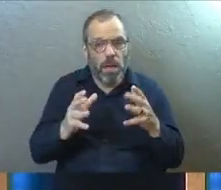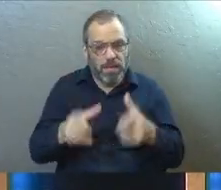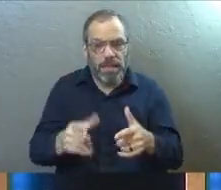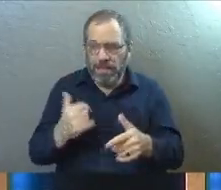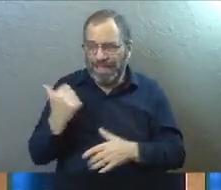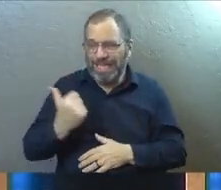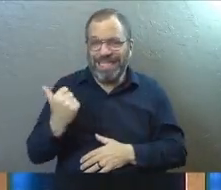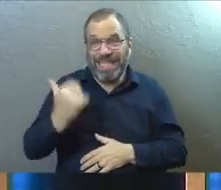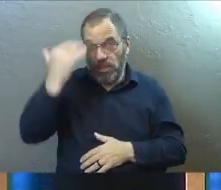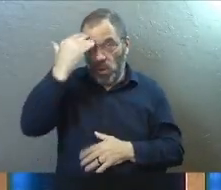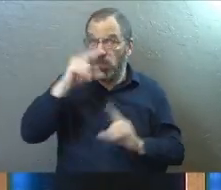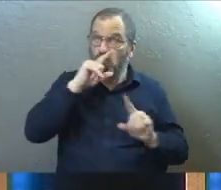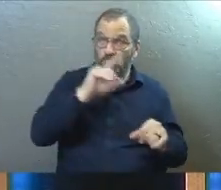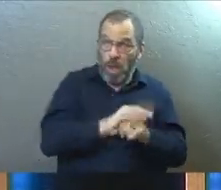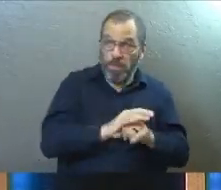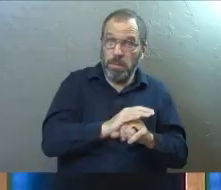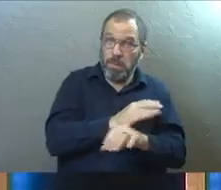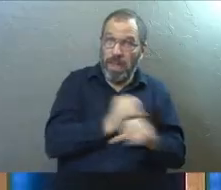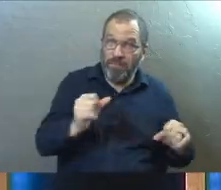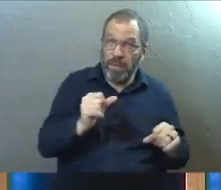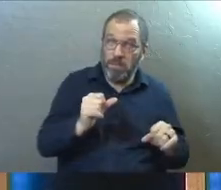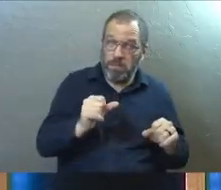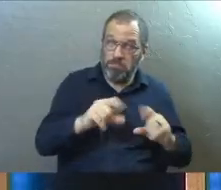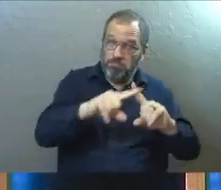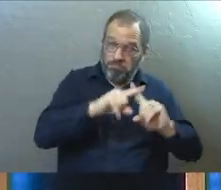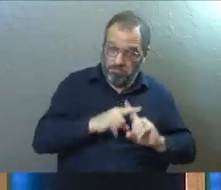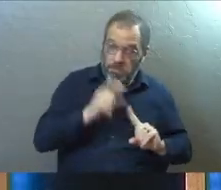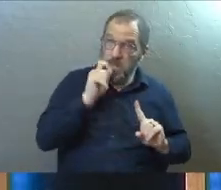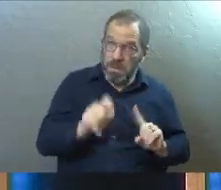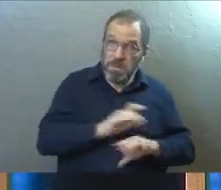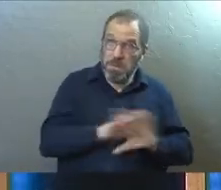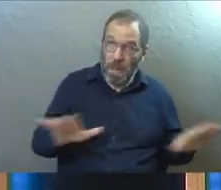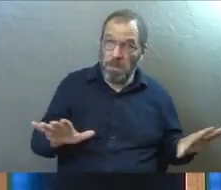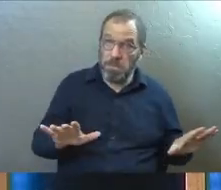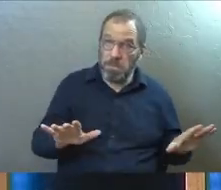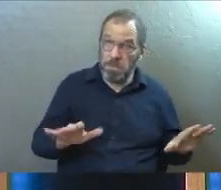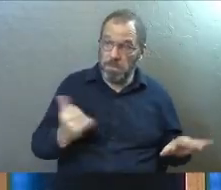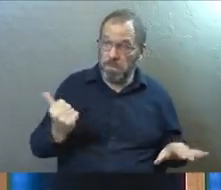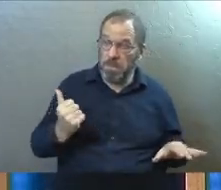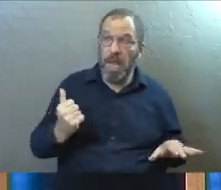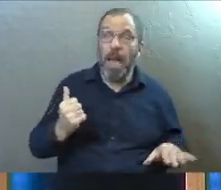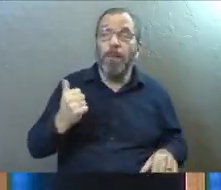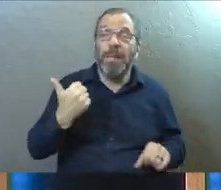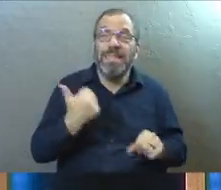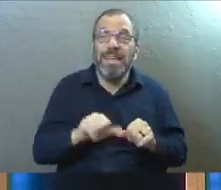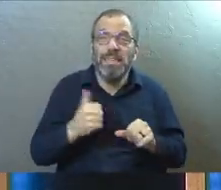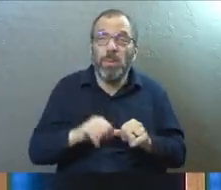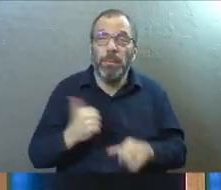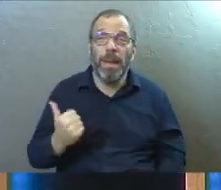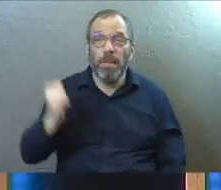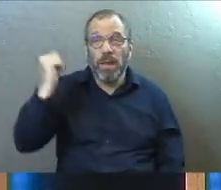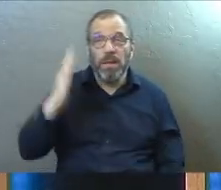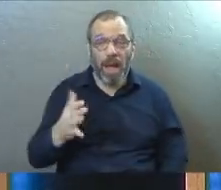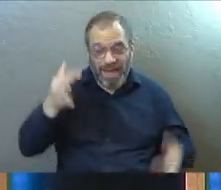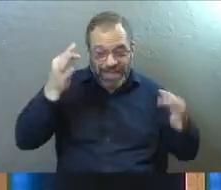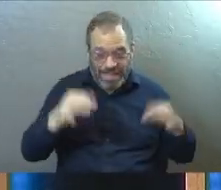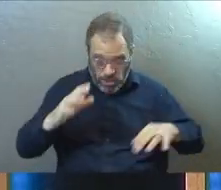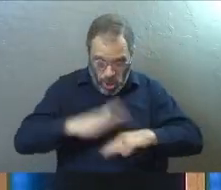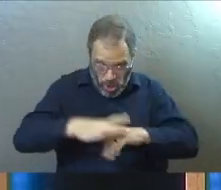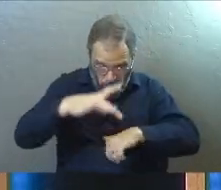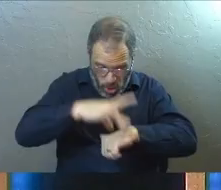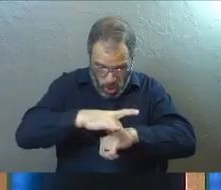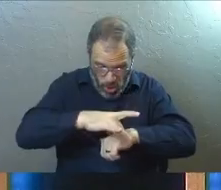into. This guy must know about the promise of eternity, which is good and it's true, right? But does he forget about the fact that God says your choices